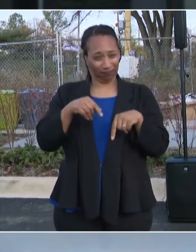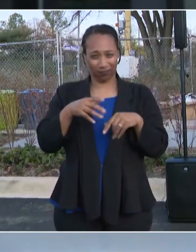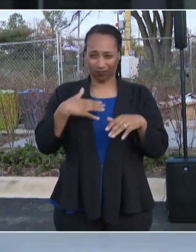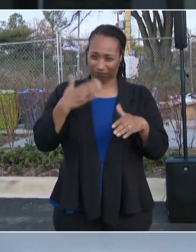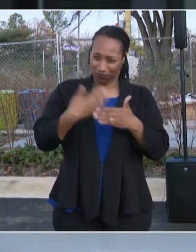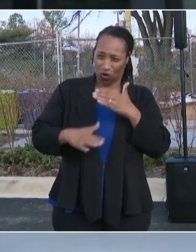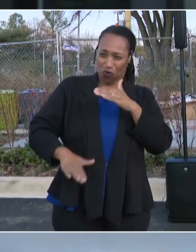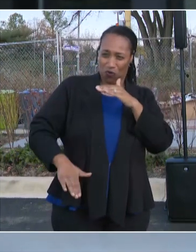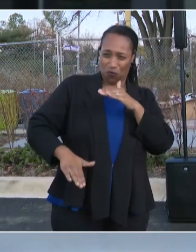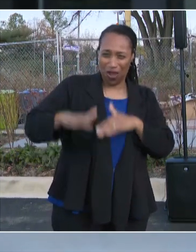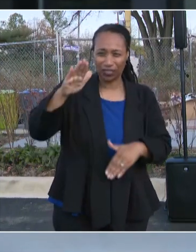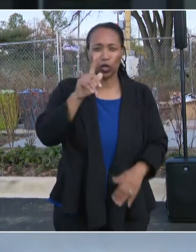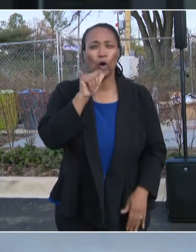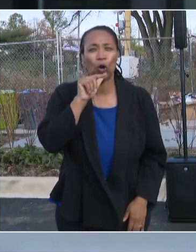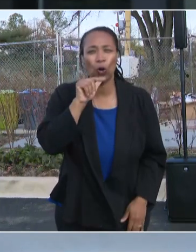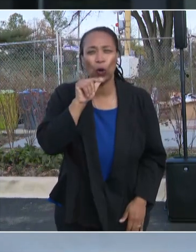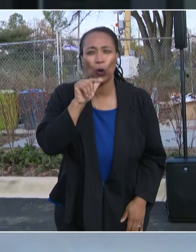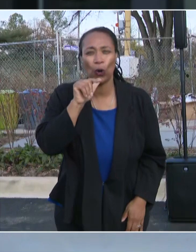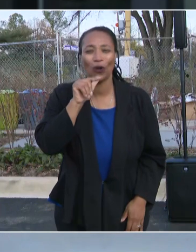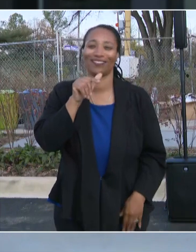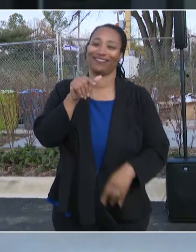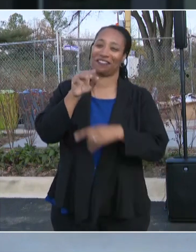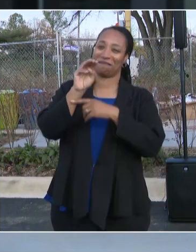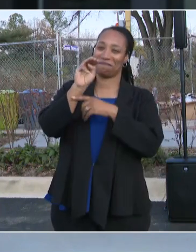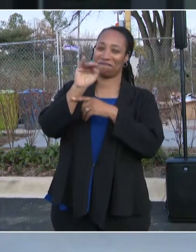up, Sarge.